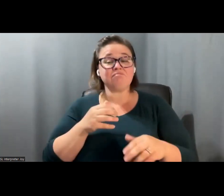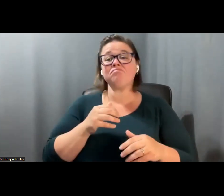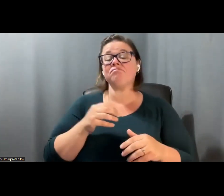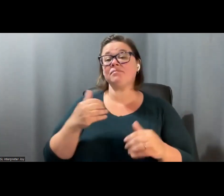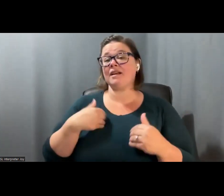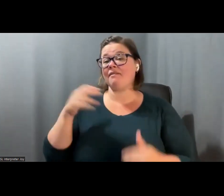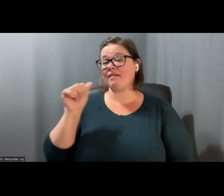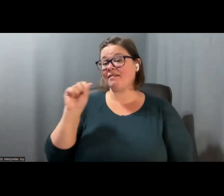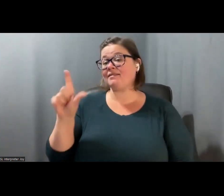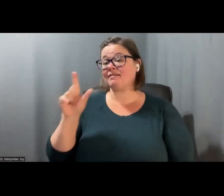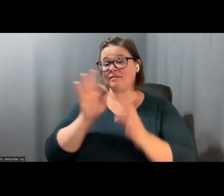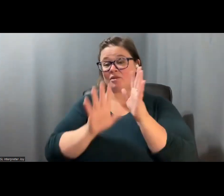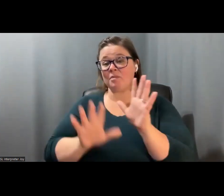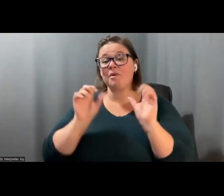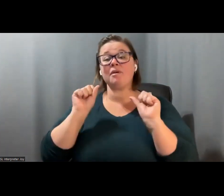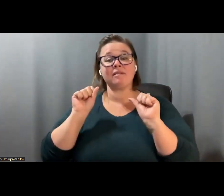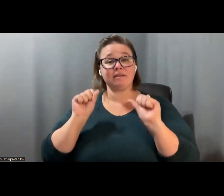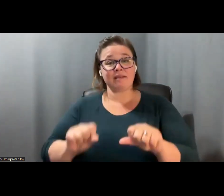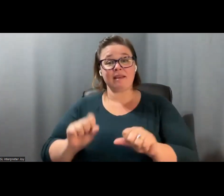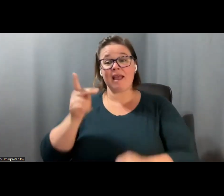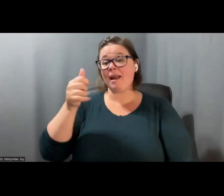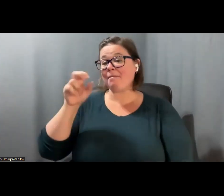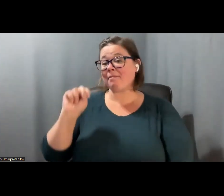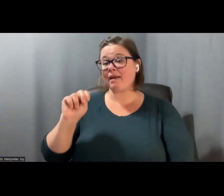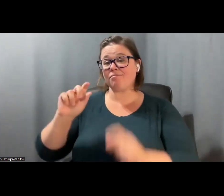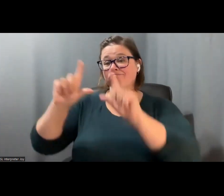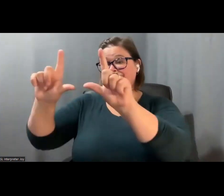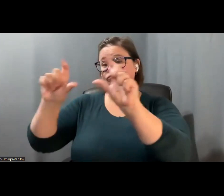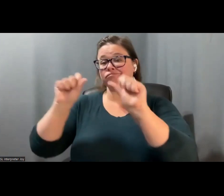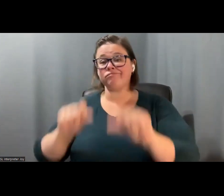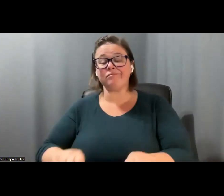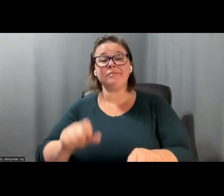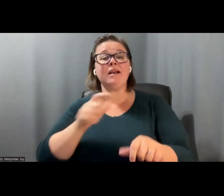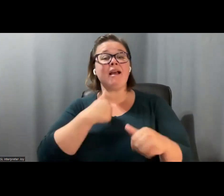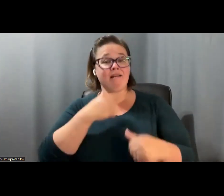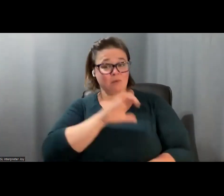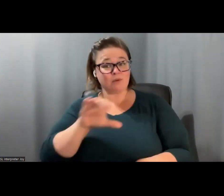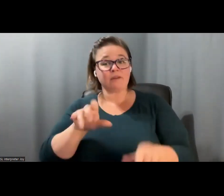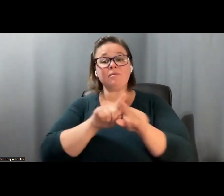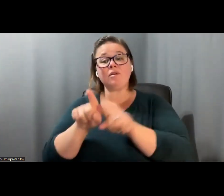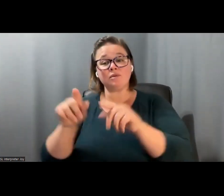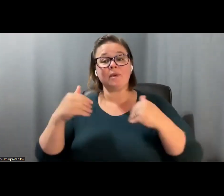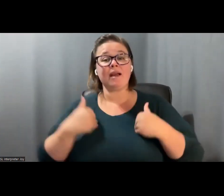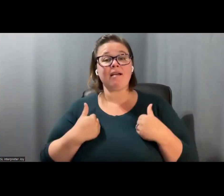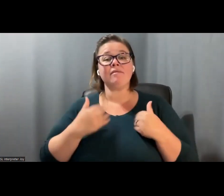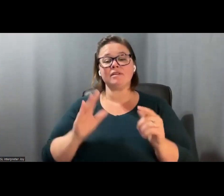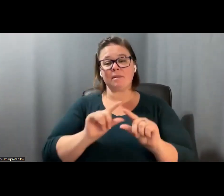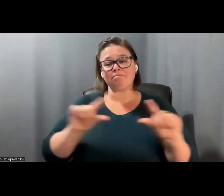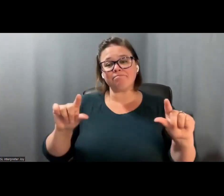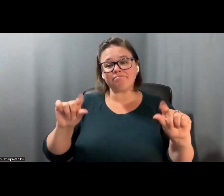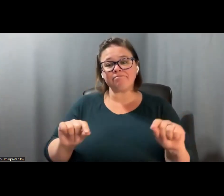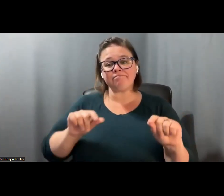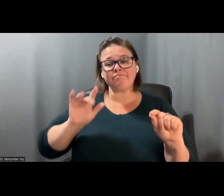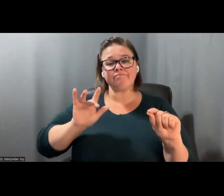ASL interpreter, they can pin them, and we do have closed captioning. There's a little box at the bottom of your screen.